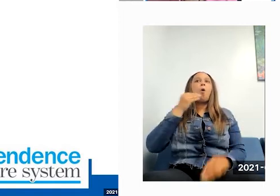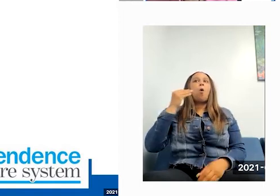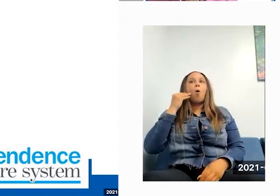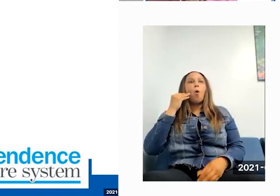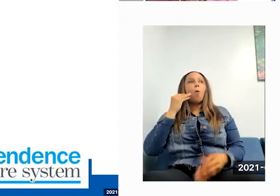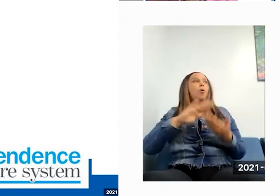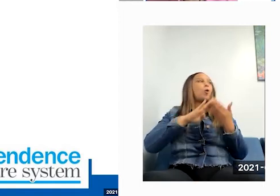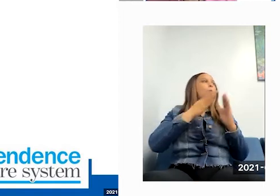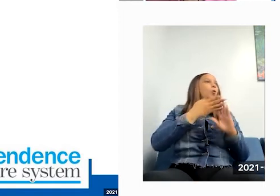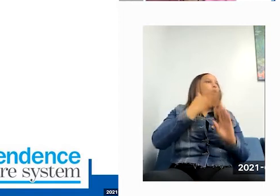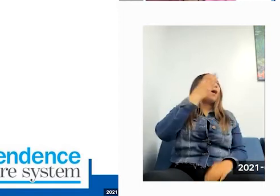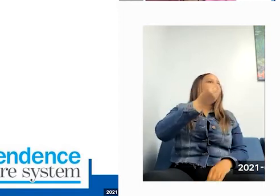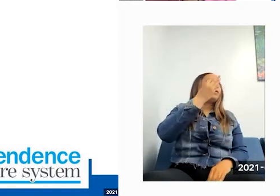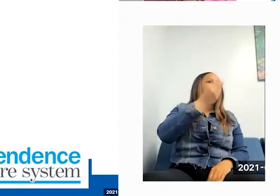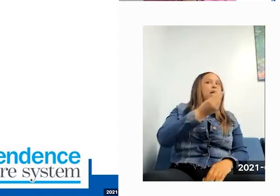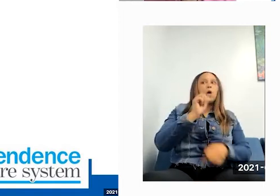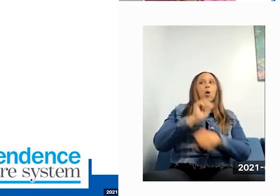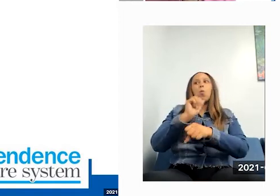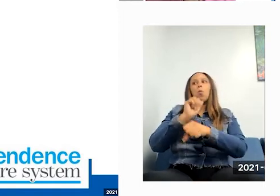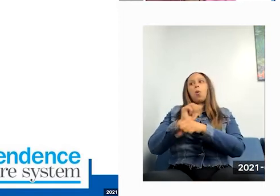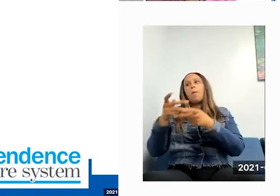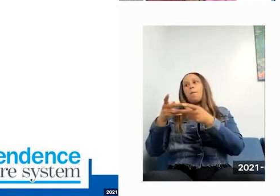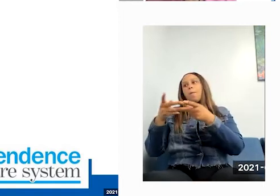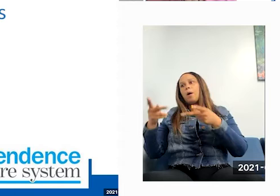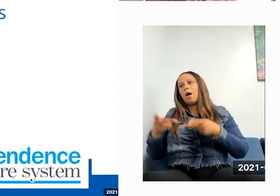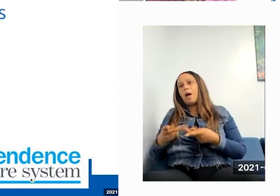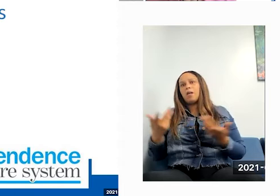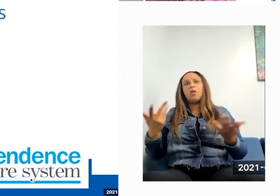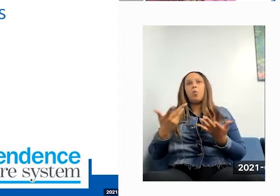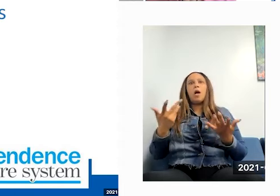environment, work environment, recreational environment.